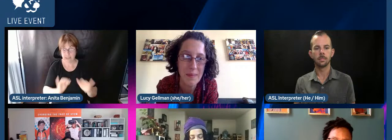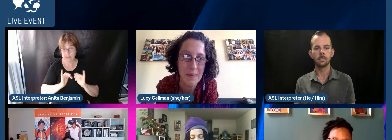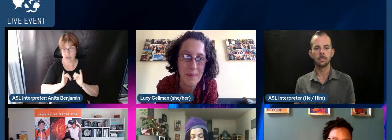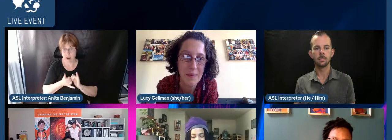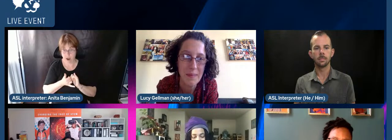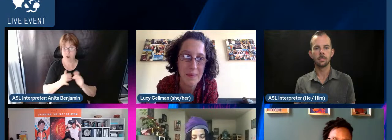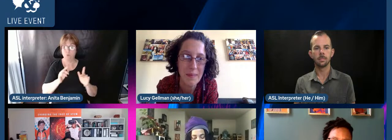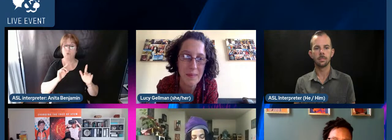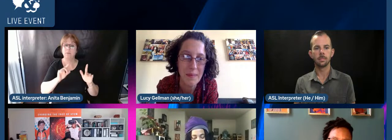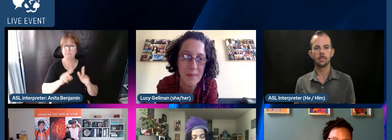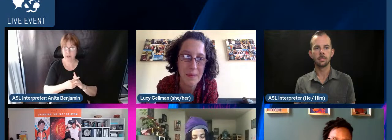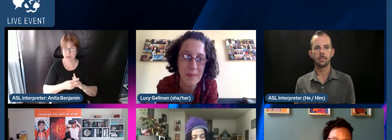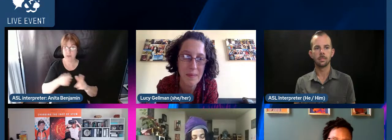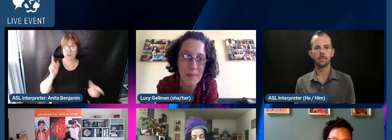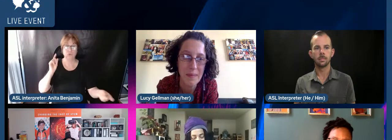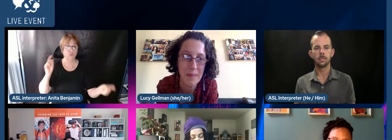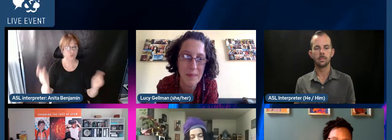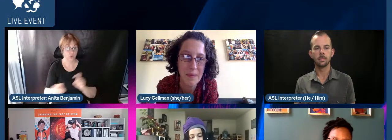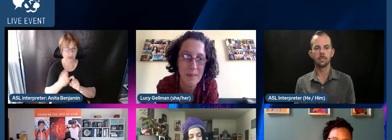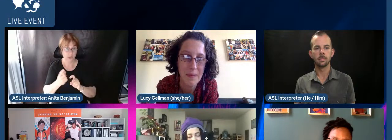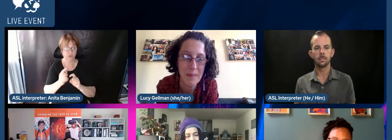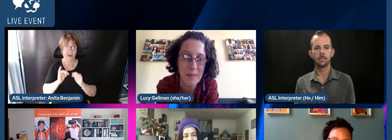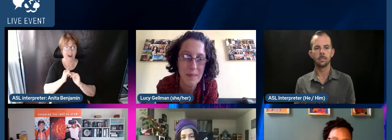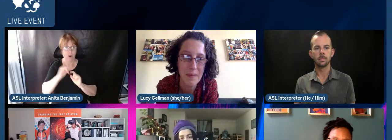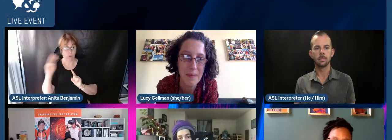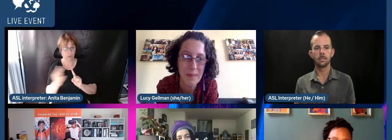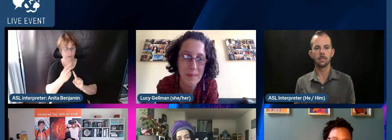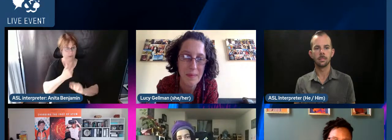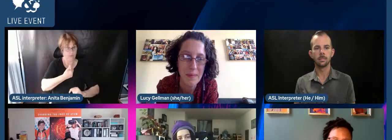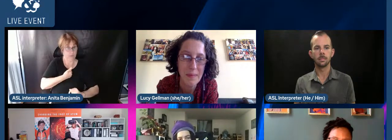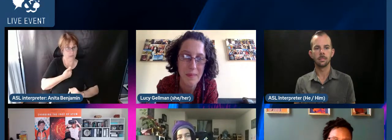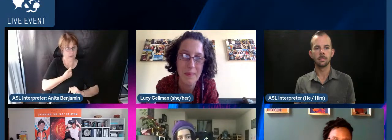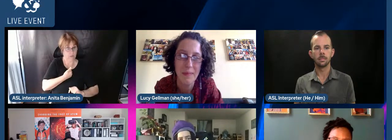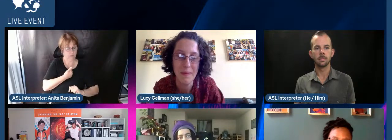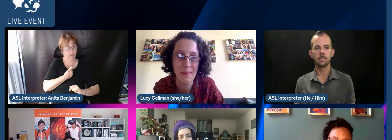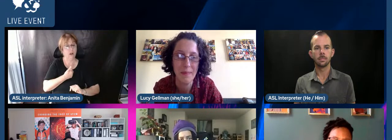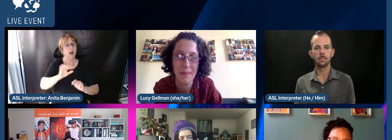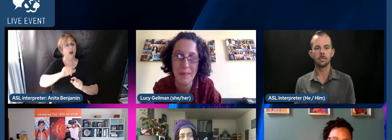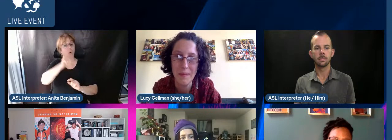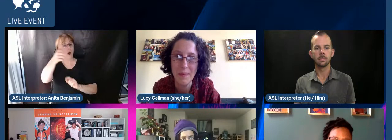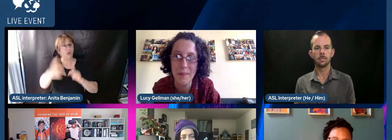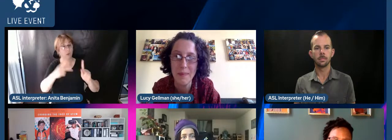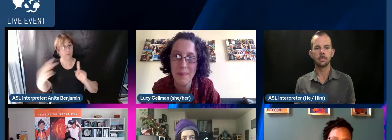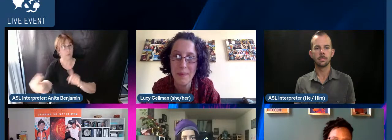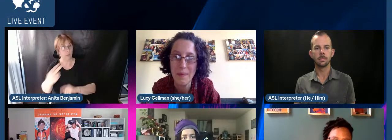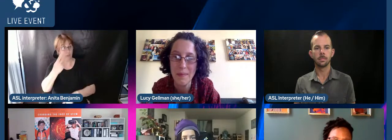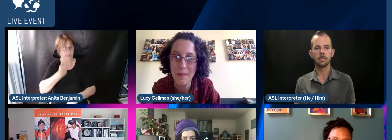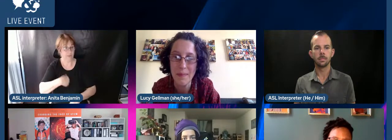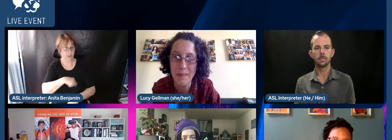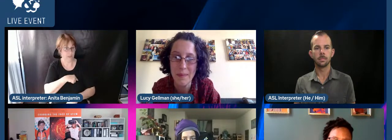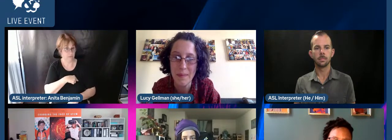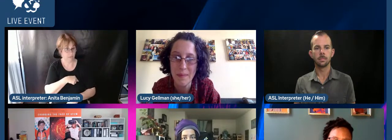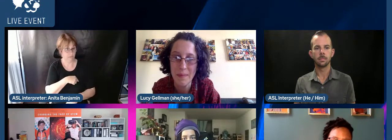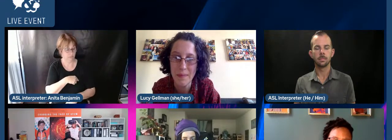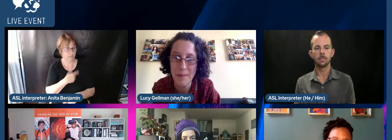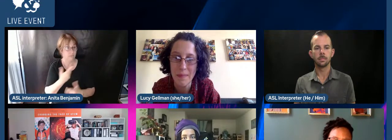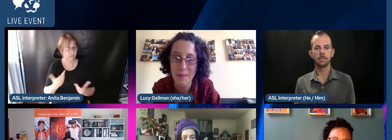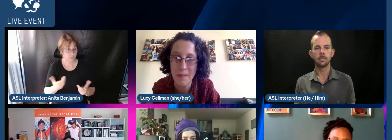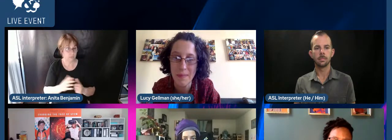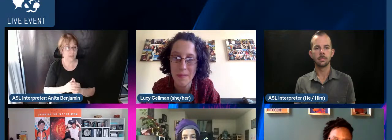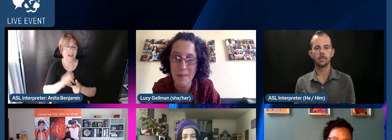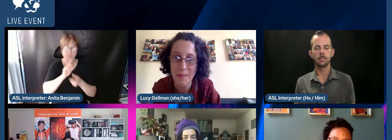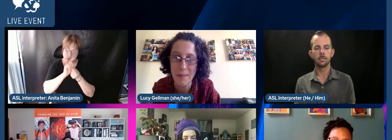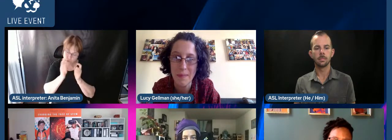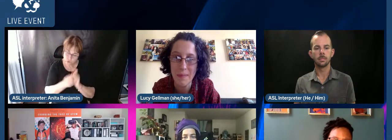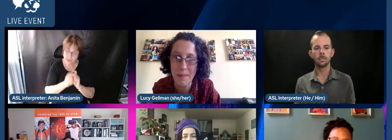to change how we perceive ourselves and how other people perceive us. And in changing the